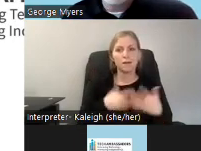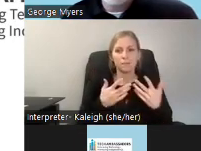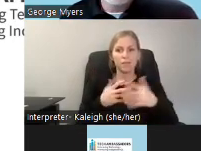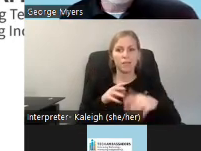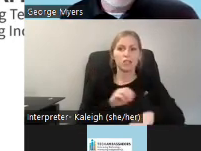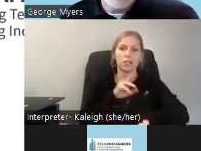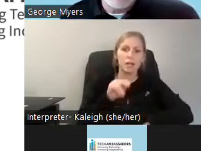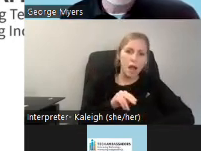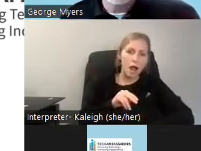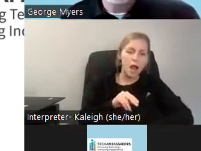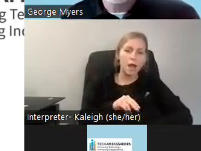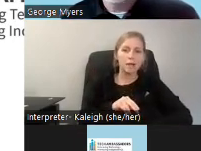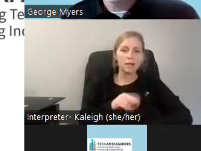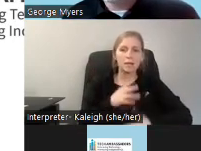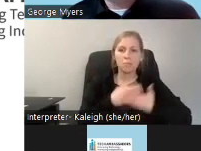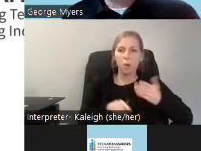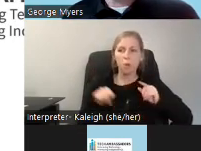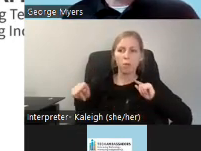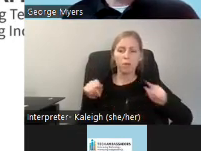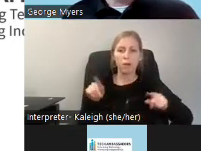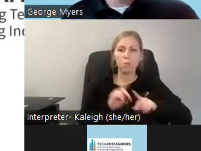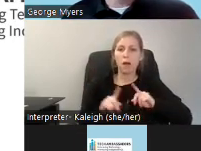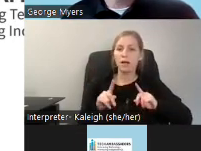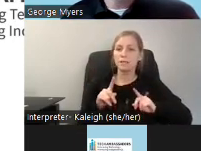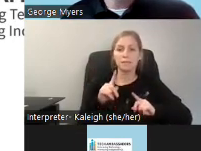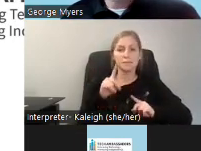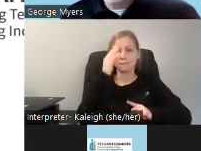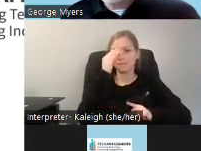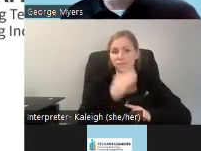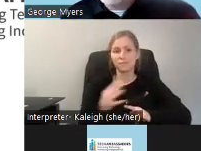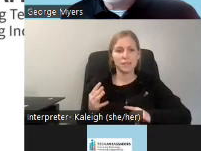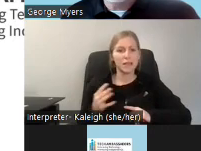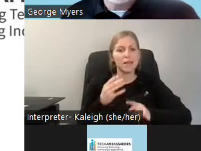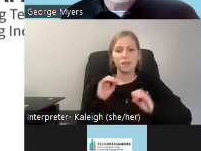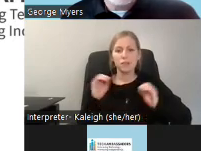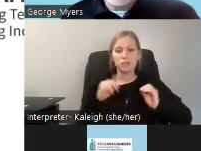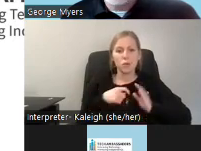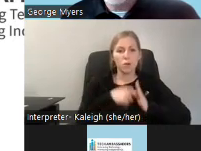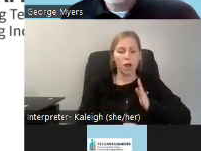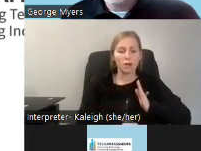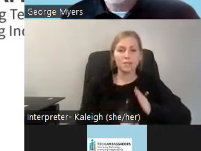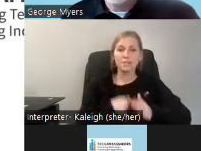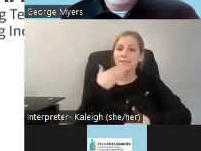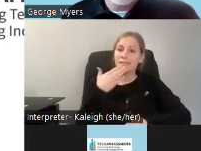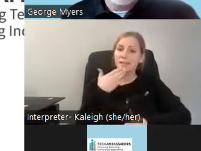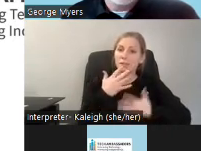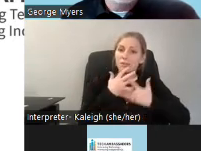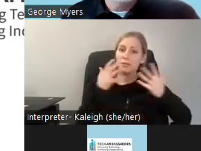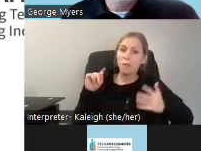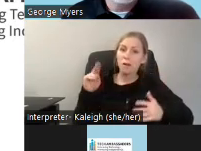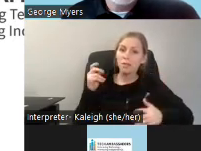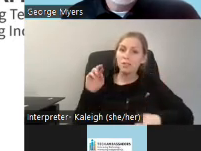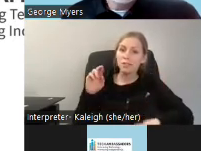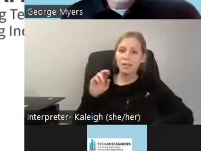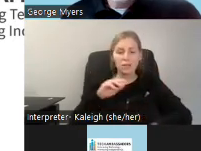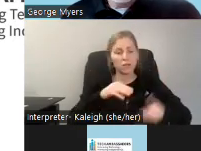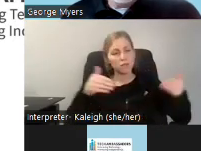both situations, but there's no cost for it. All right. Thank you so much, Tanner. Moving You're on.